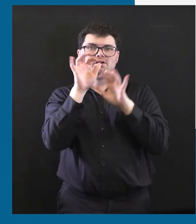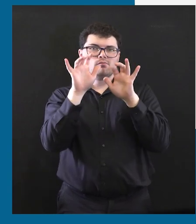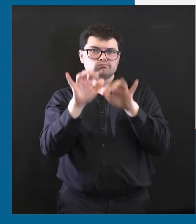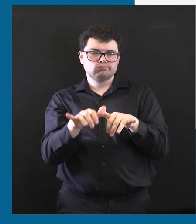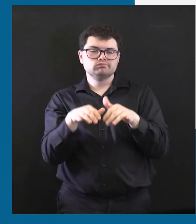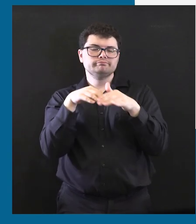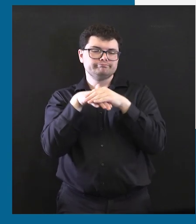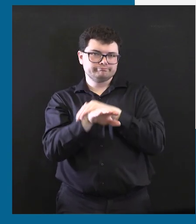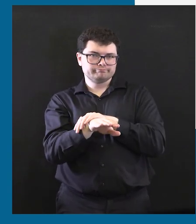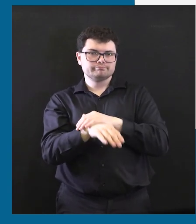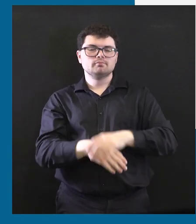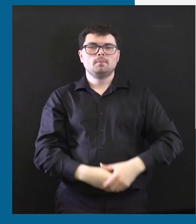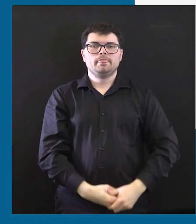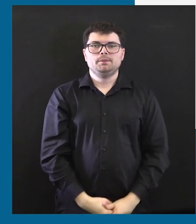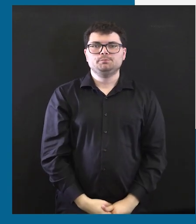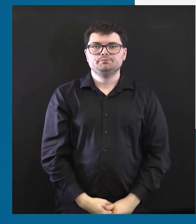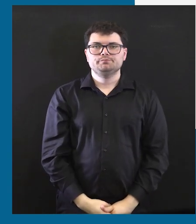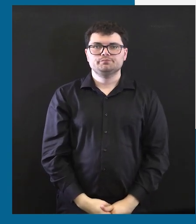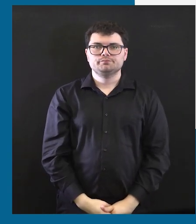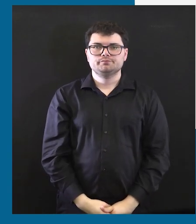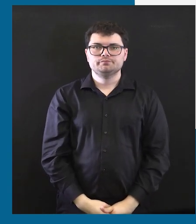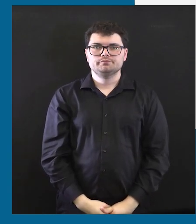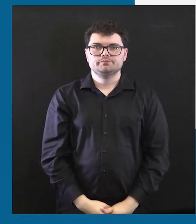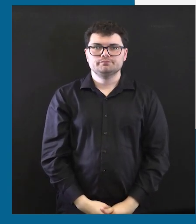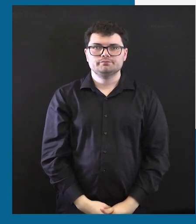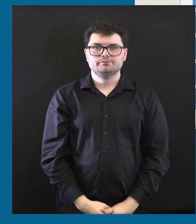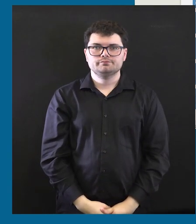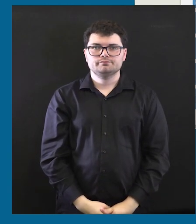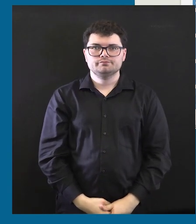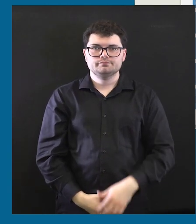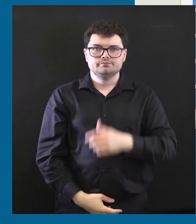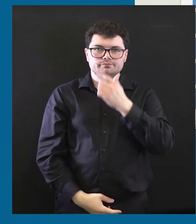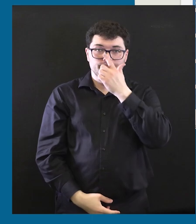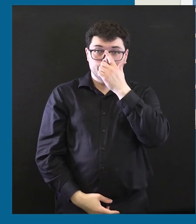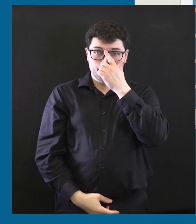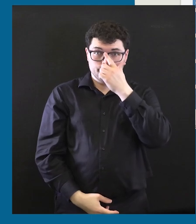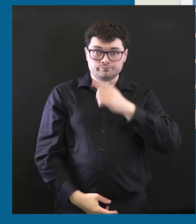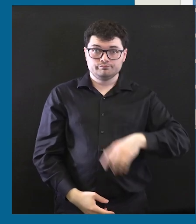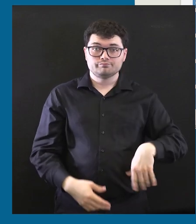Fill out your email and password and log in.